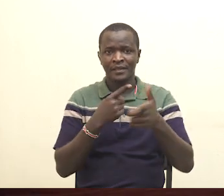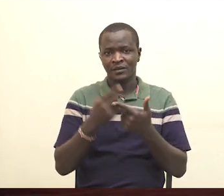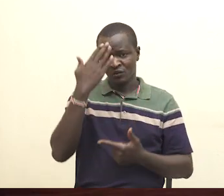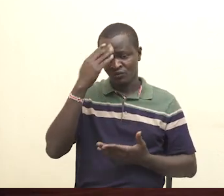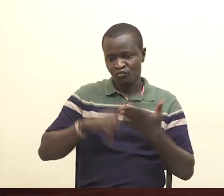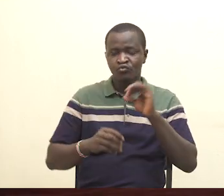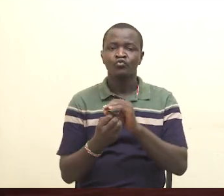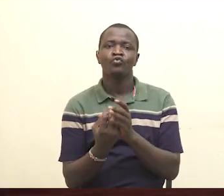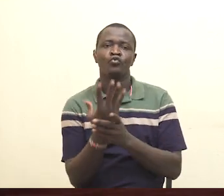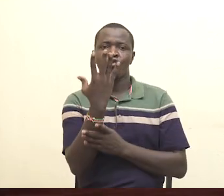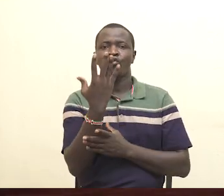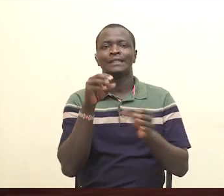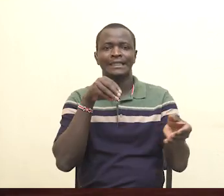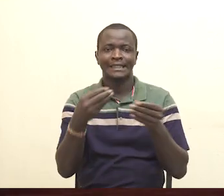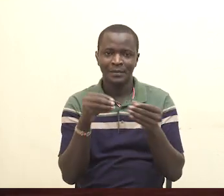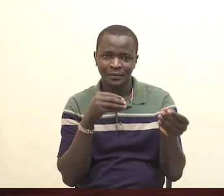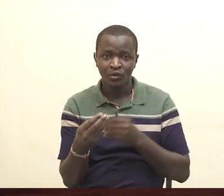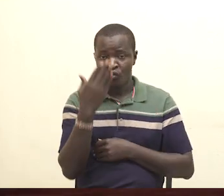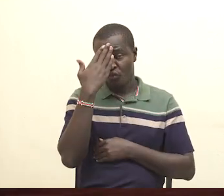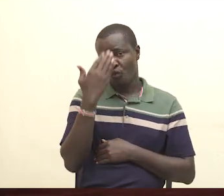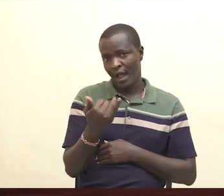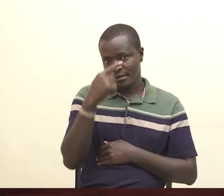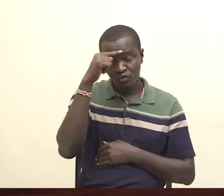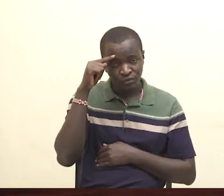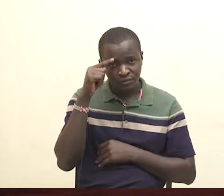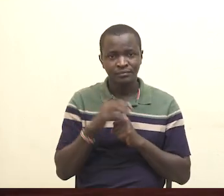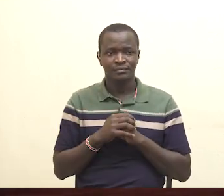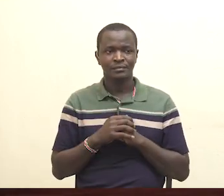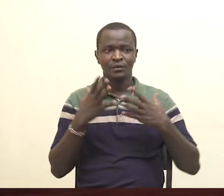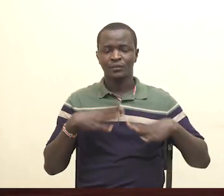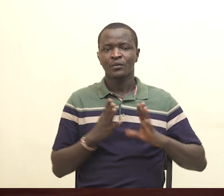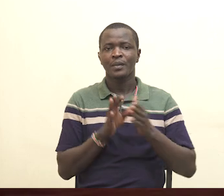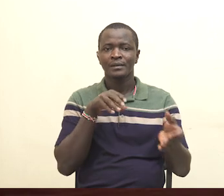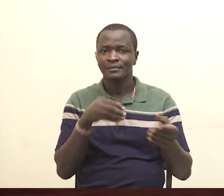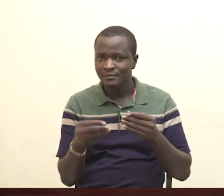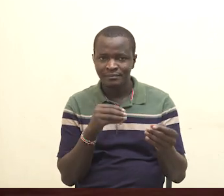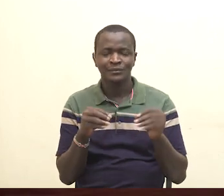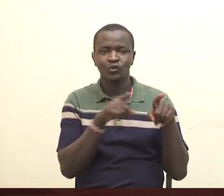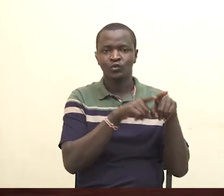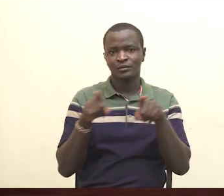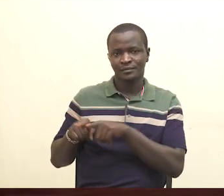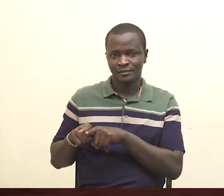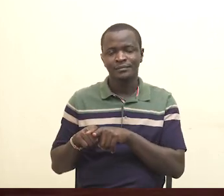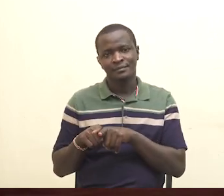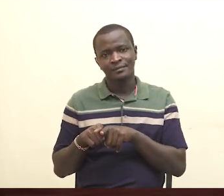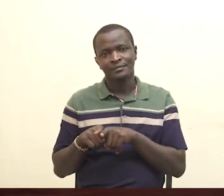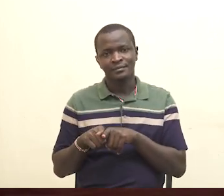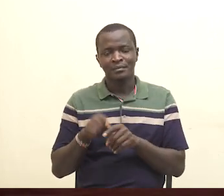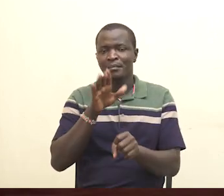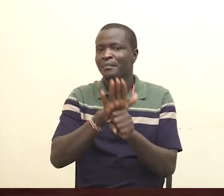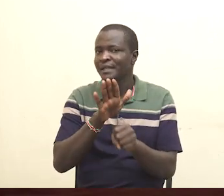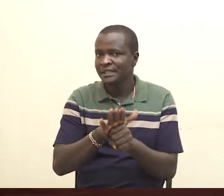to outgrow disability, because the people living with disabilities also, most